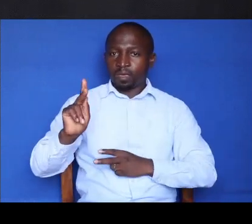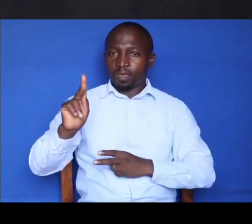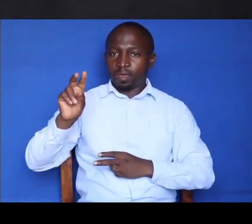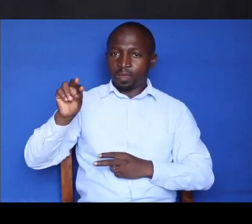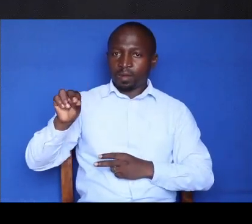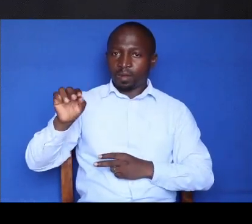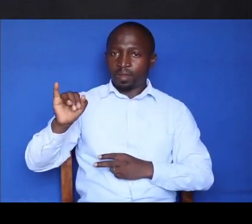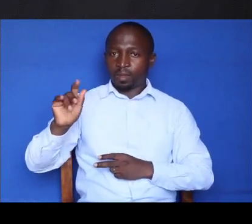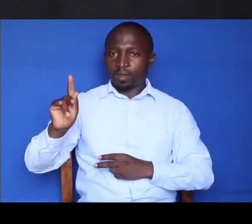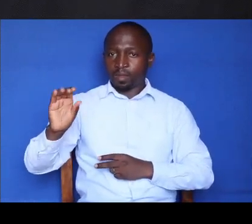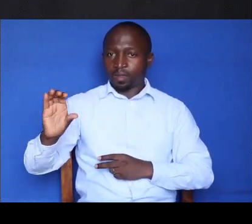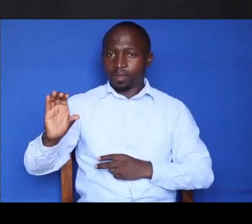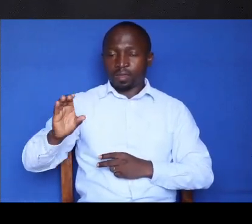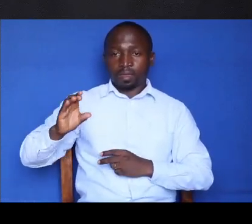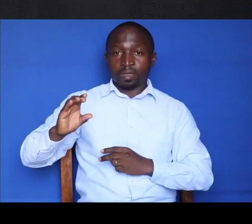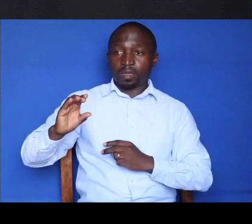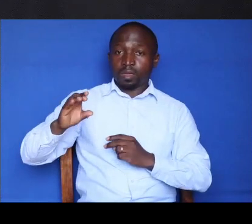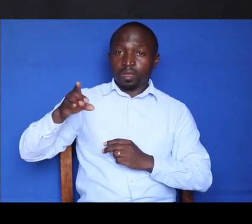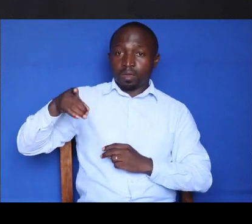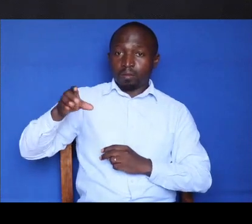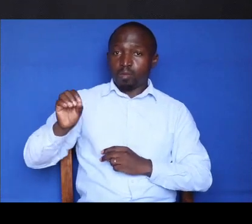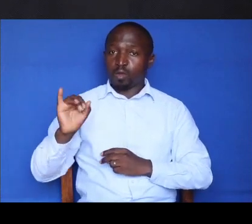neck point.